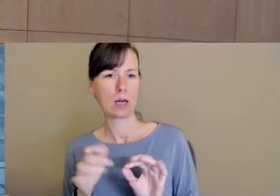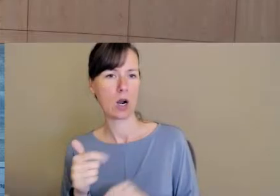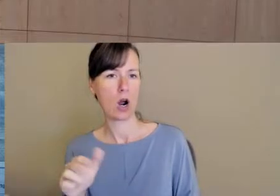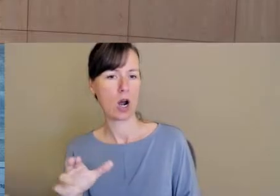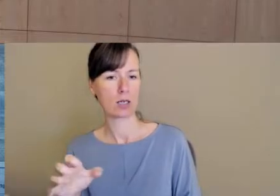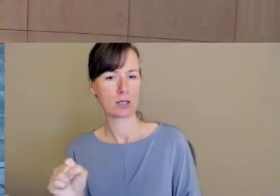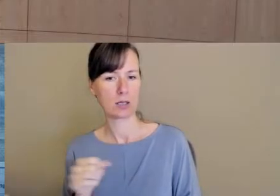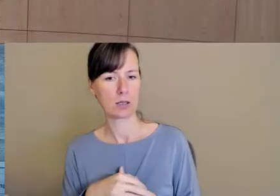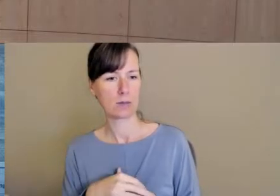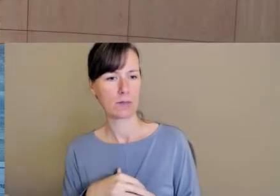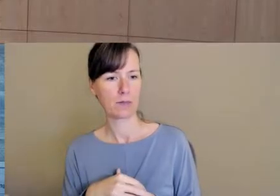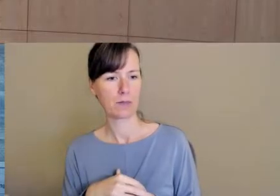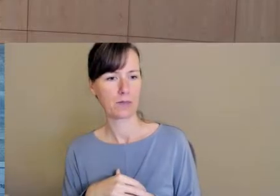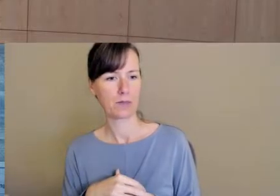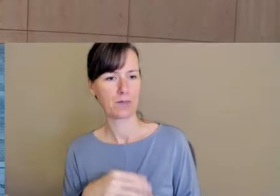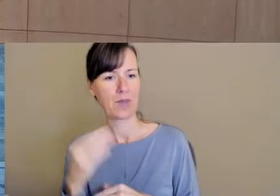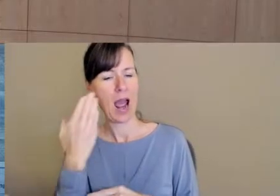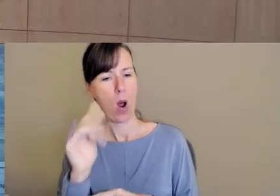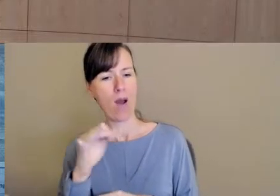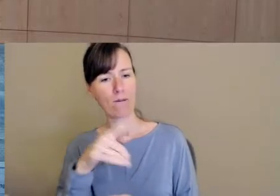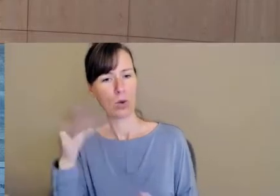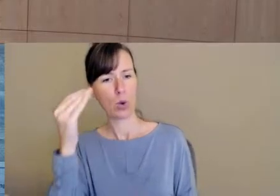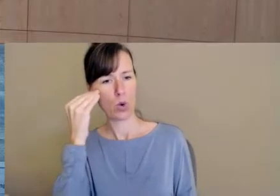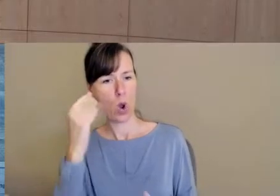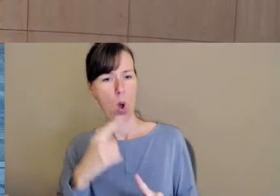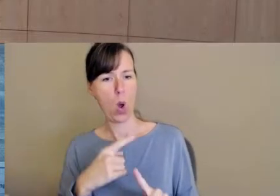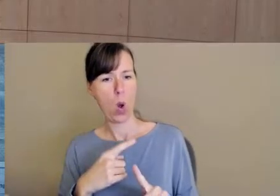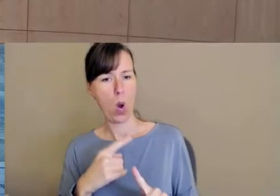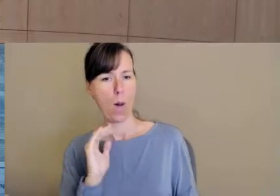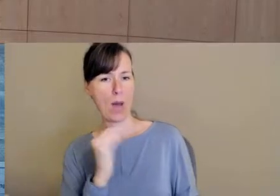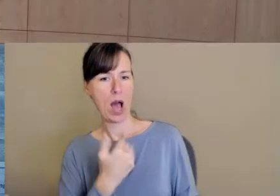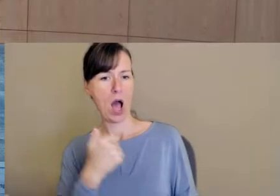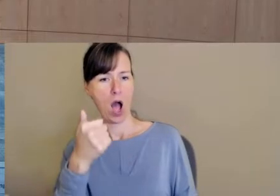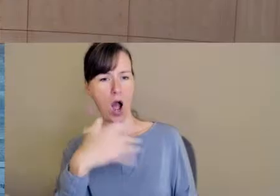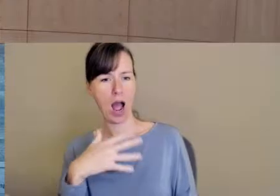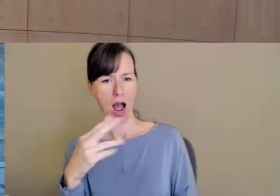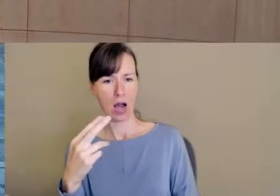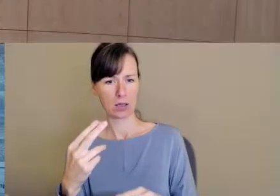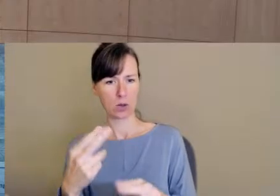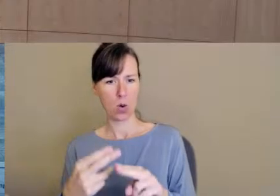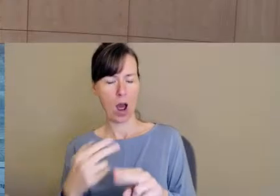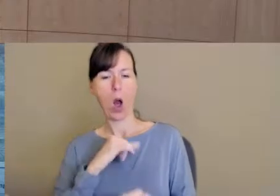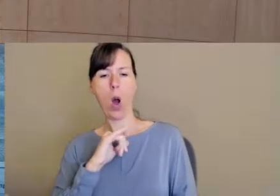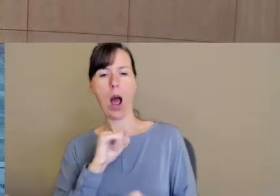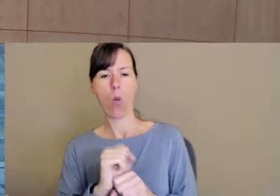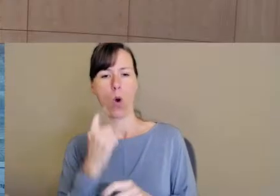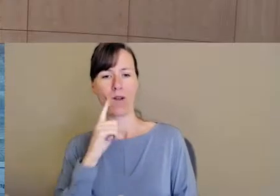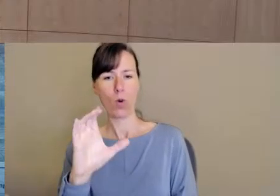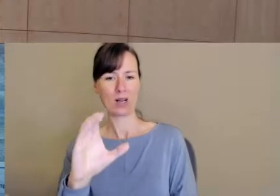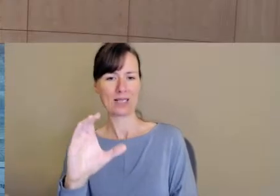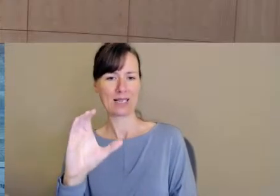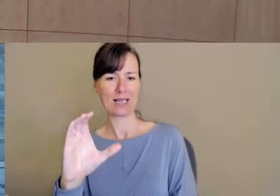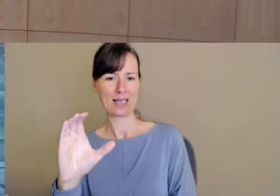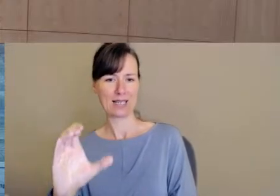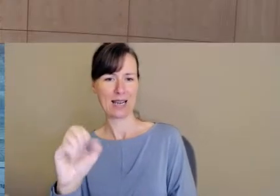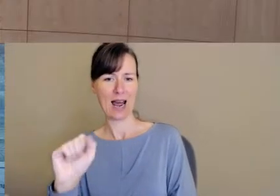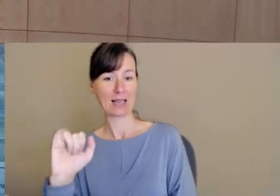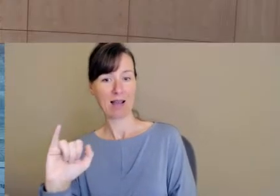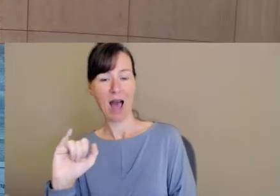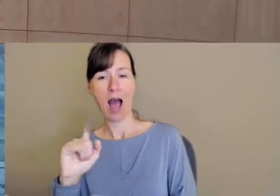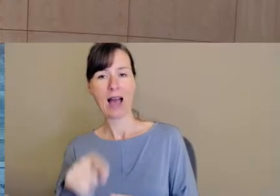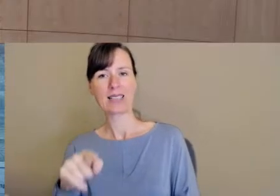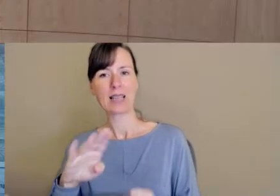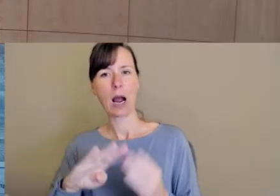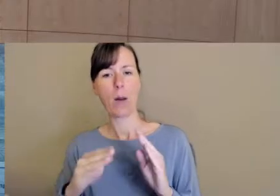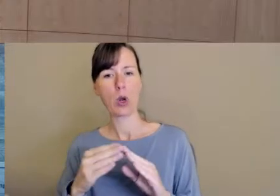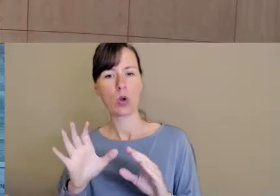I don't know if you guys know, but I work for CCSI, the Community Crisis Line. They've been trying to engage in community